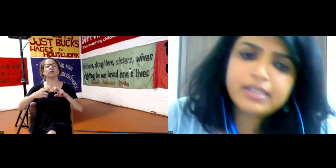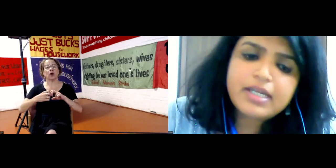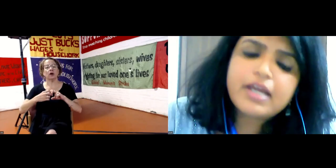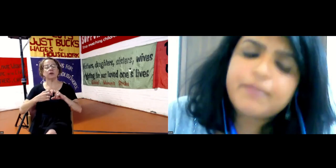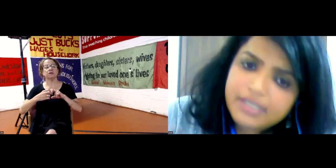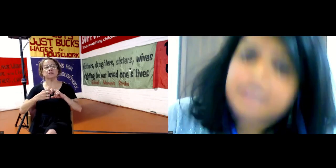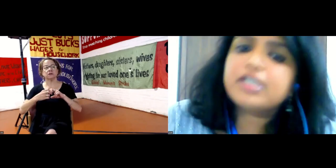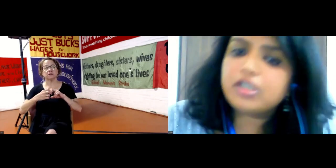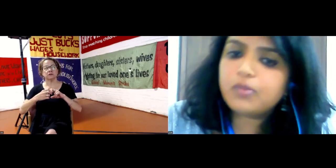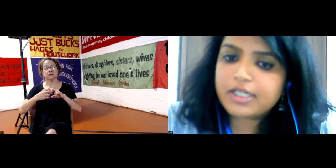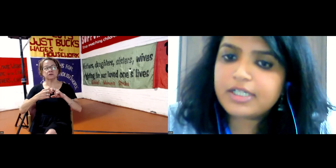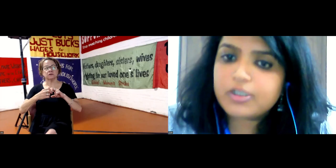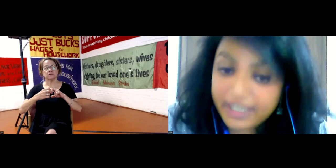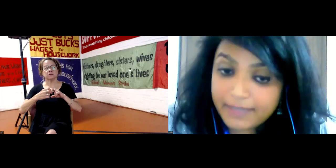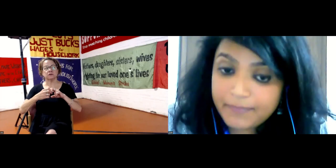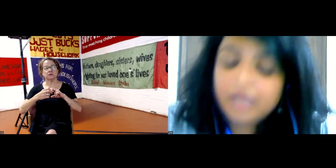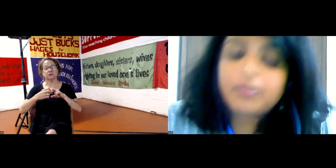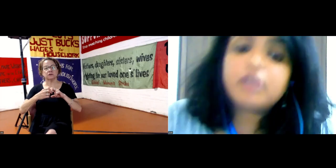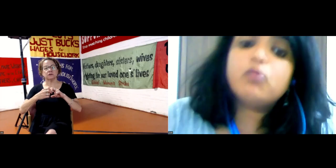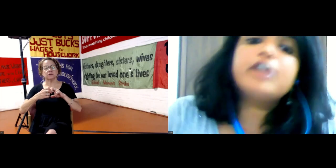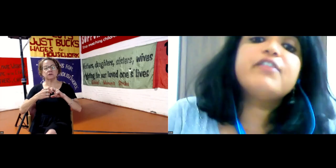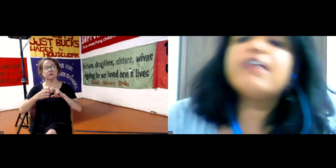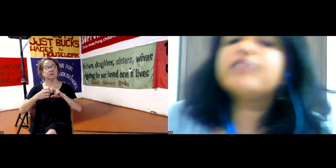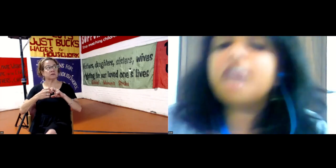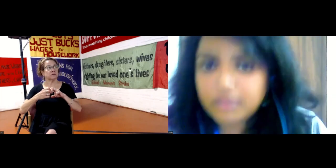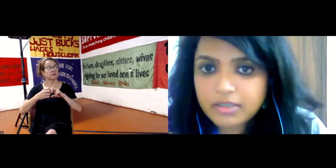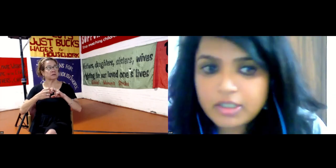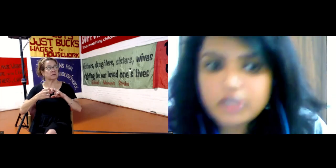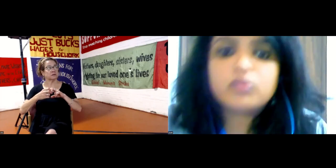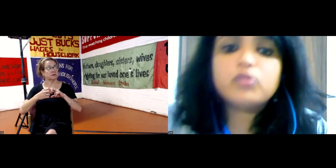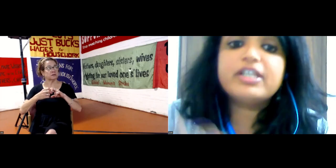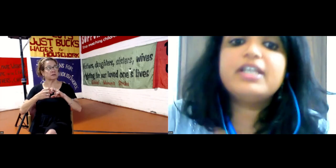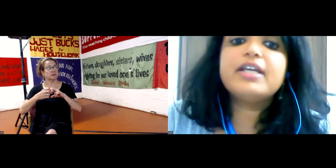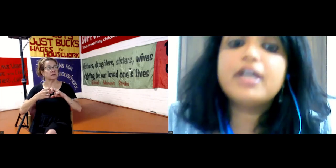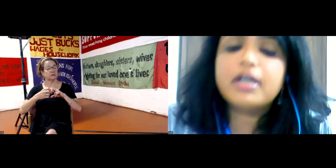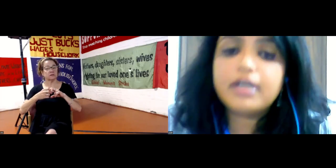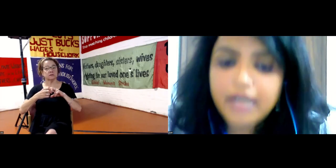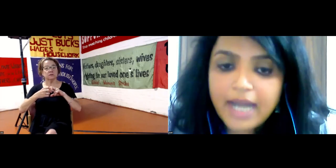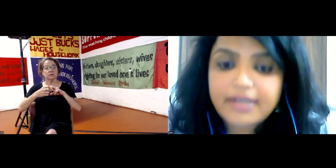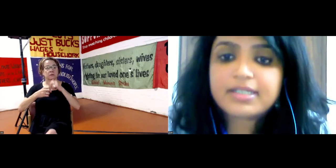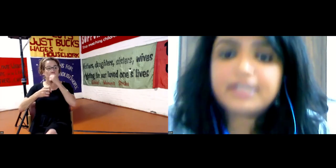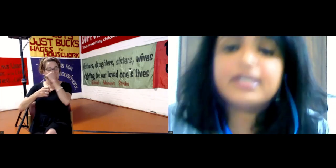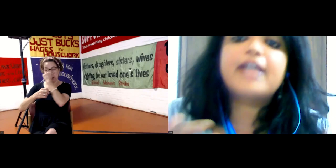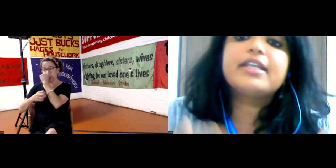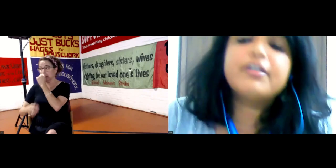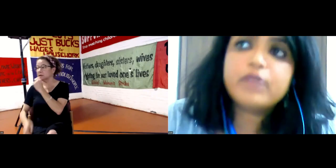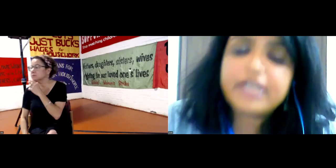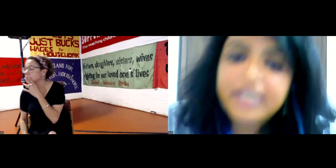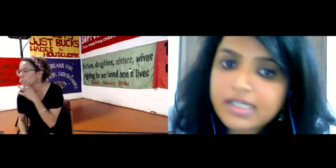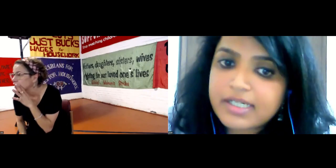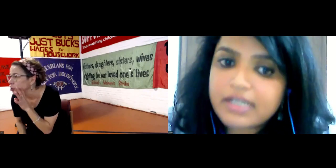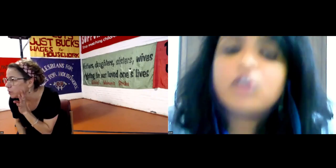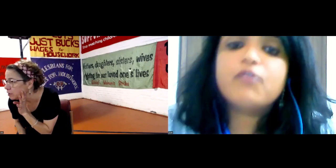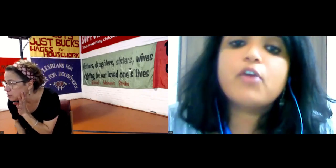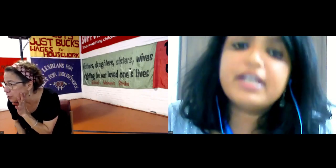poverty persists in the world till today, but what we have done to really address it and give you a